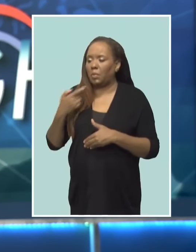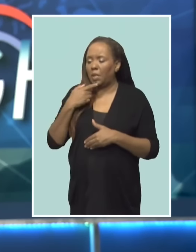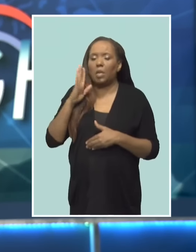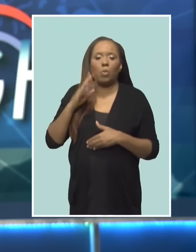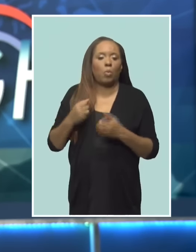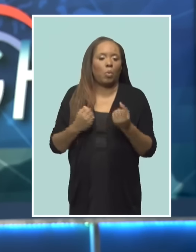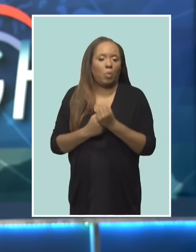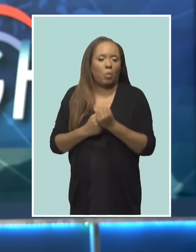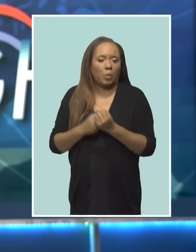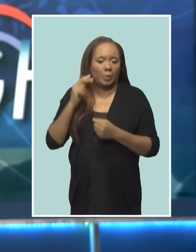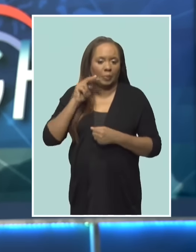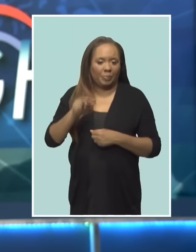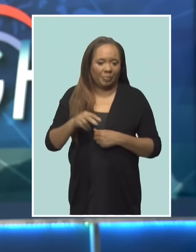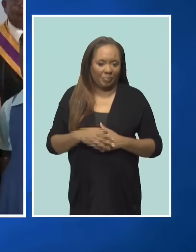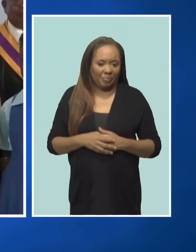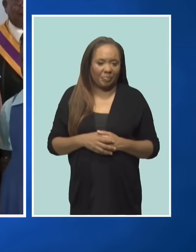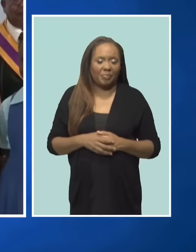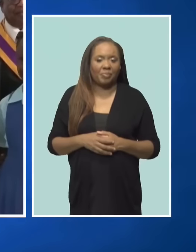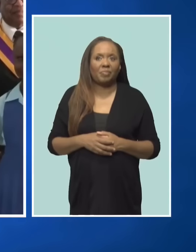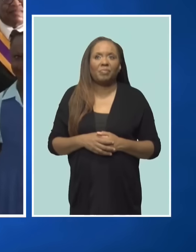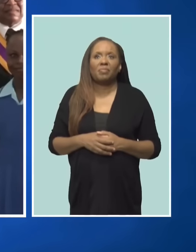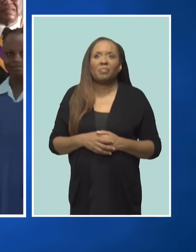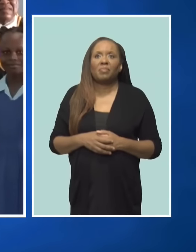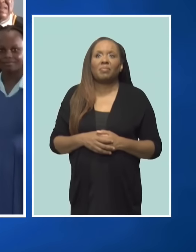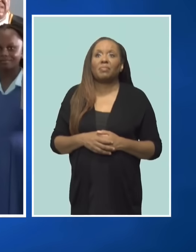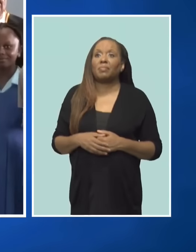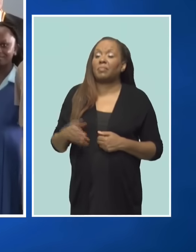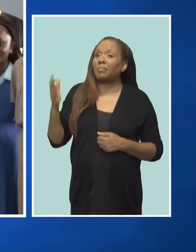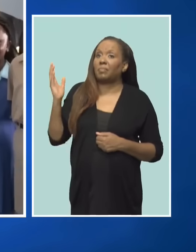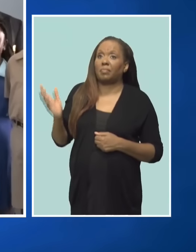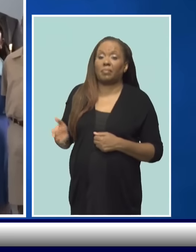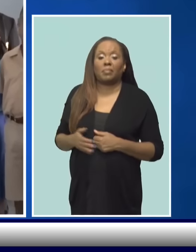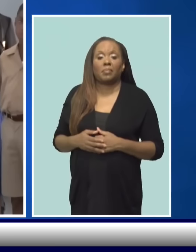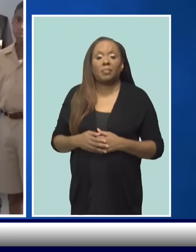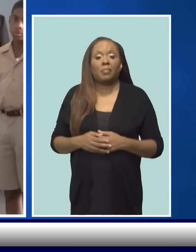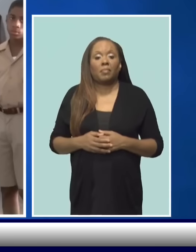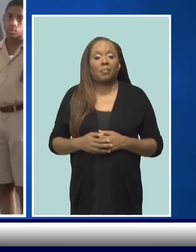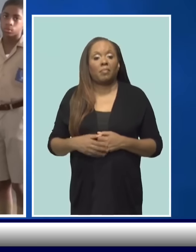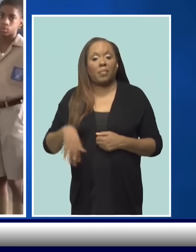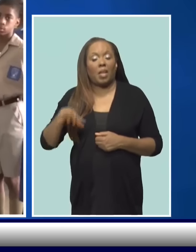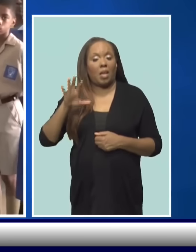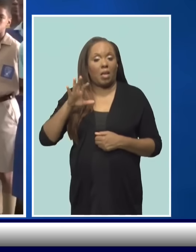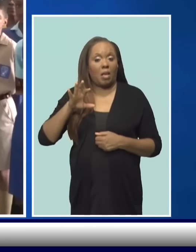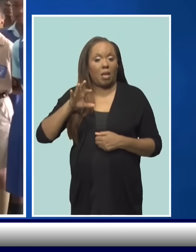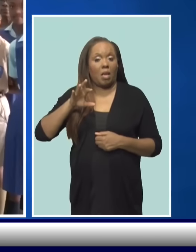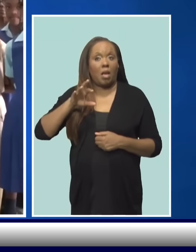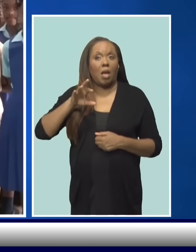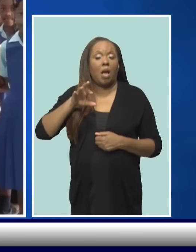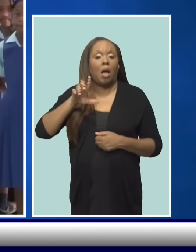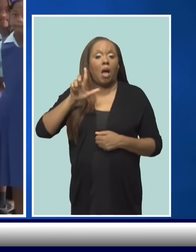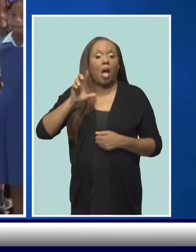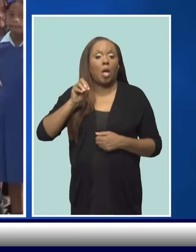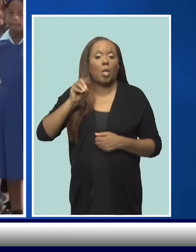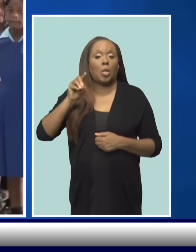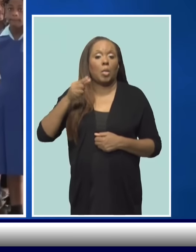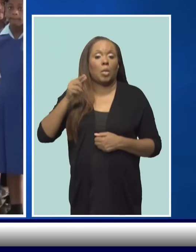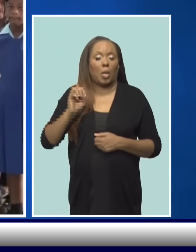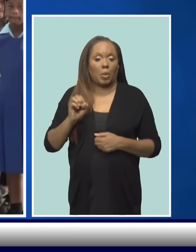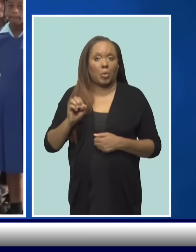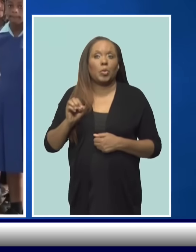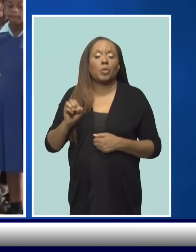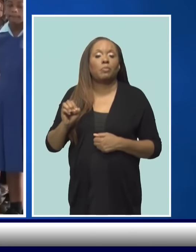Trevor Thorpe reports. District Grand Supreme Ruler Ian Foster, in confirming the adoption of the Bay Primary School, told